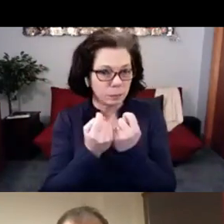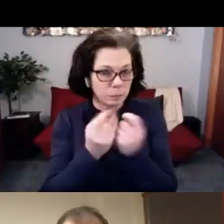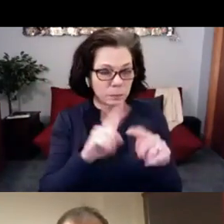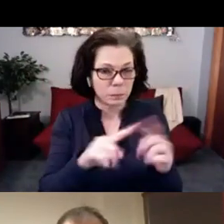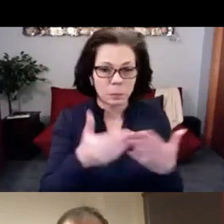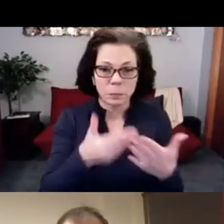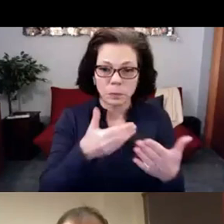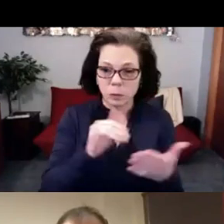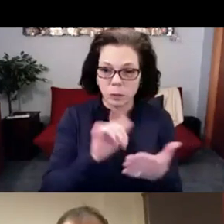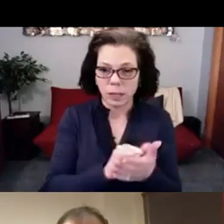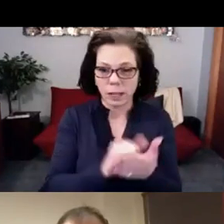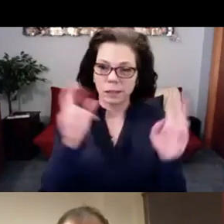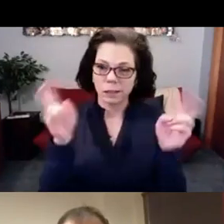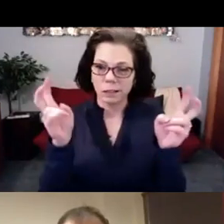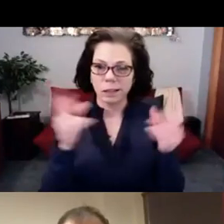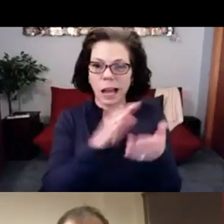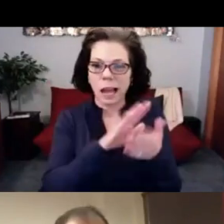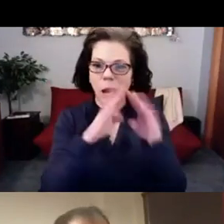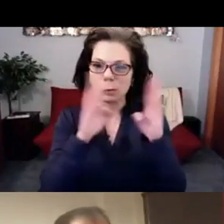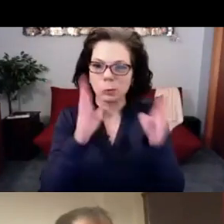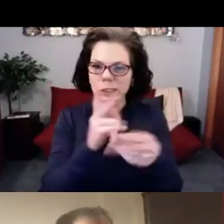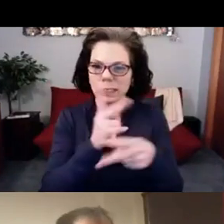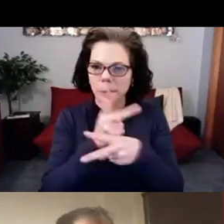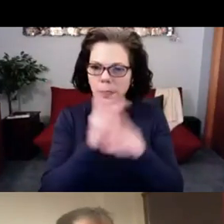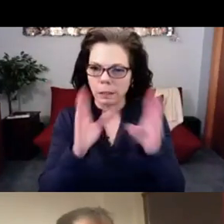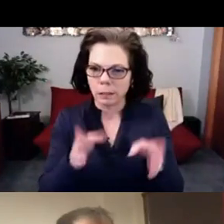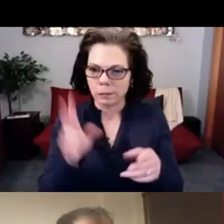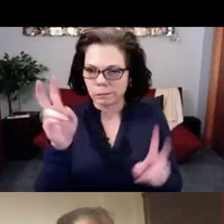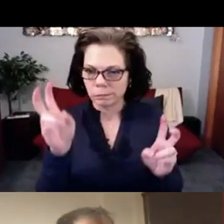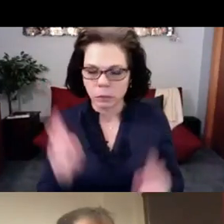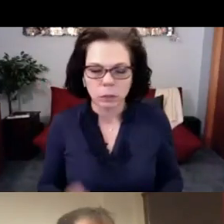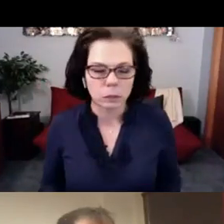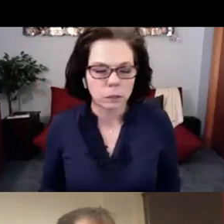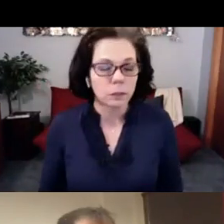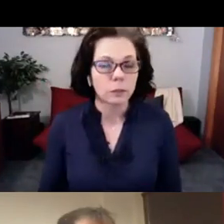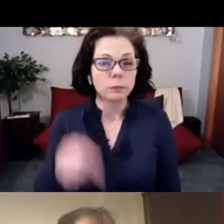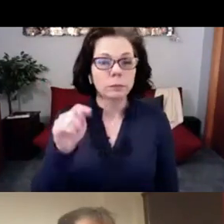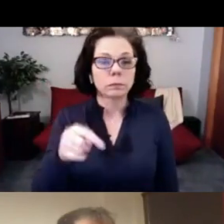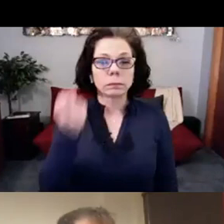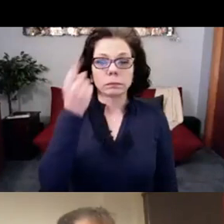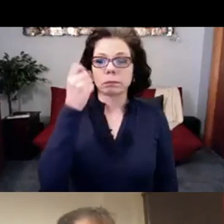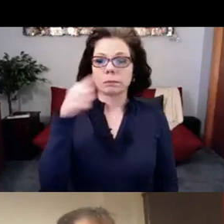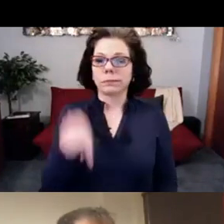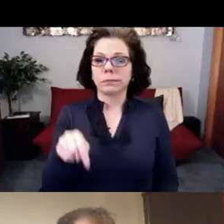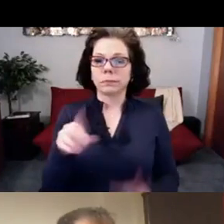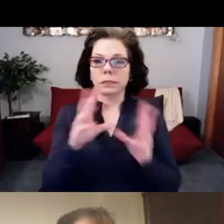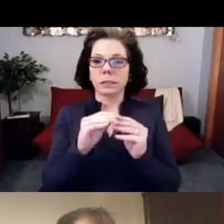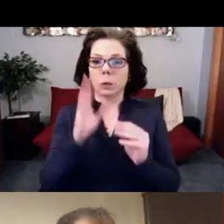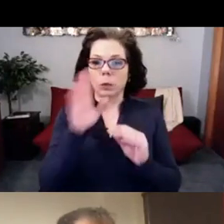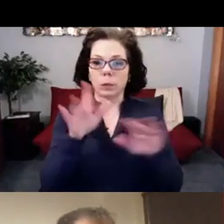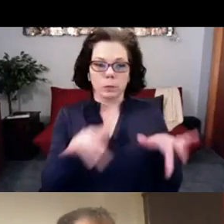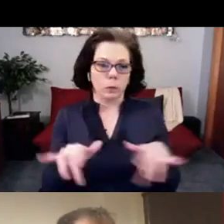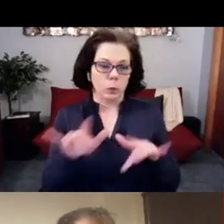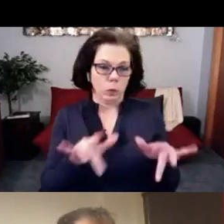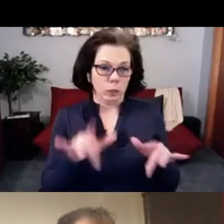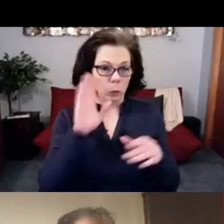go over a few housekeeping items. First is that this session is being recorded. We will be sharing this video